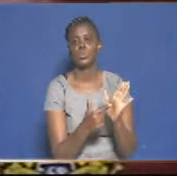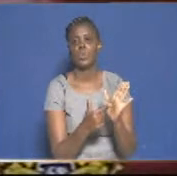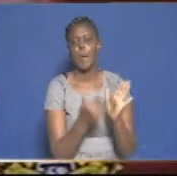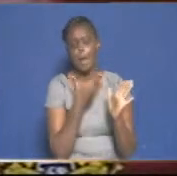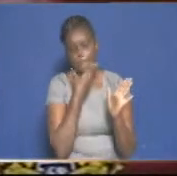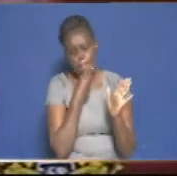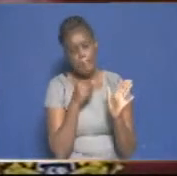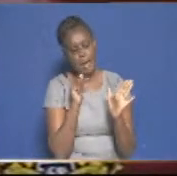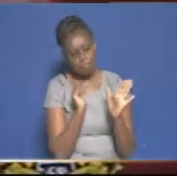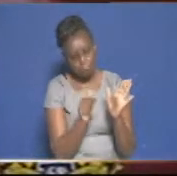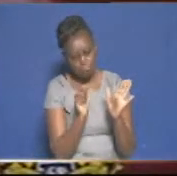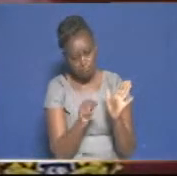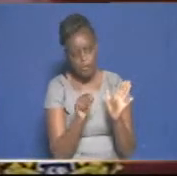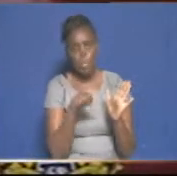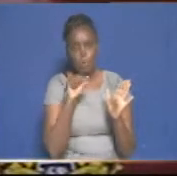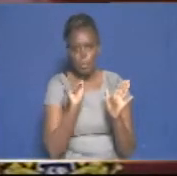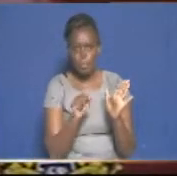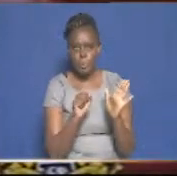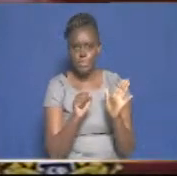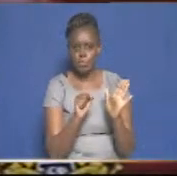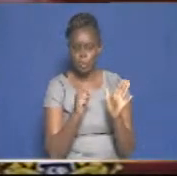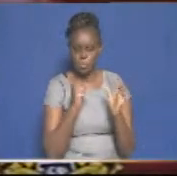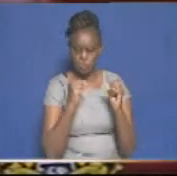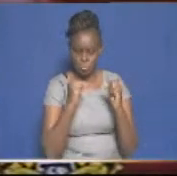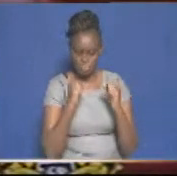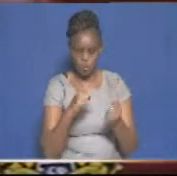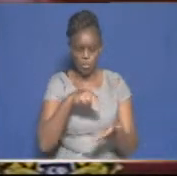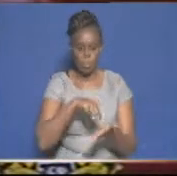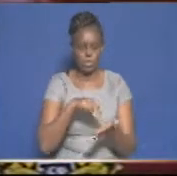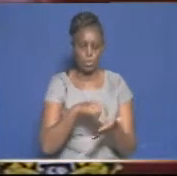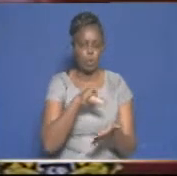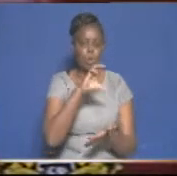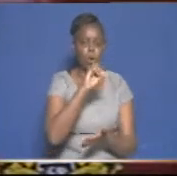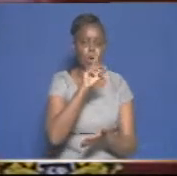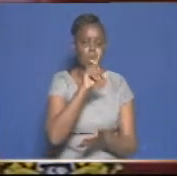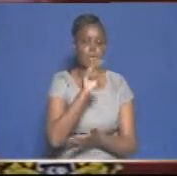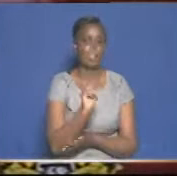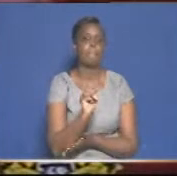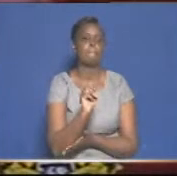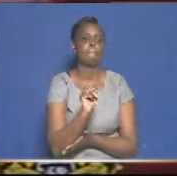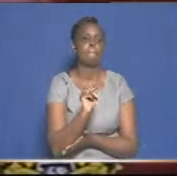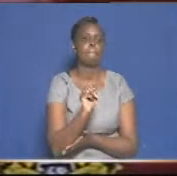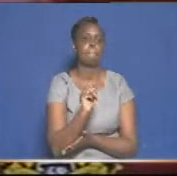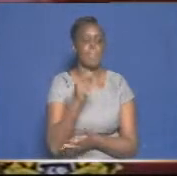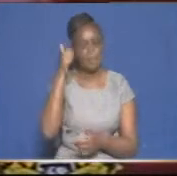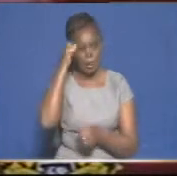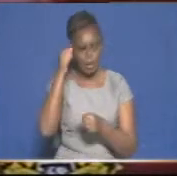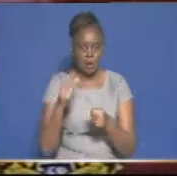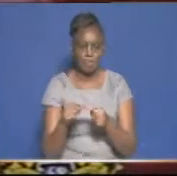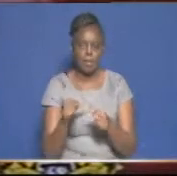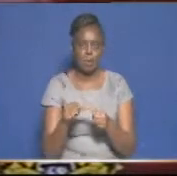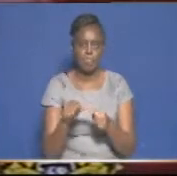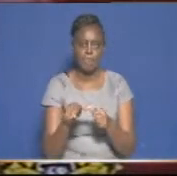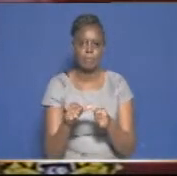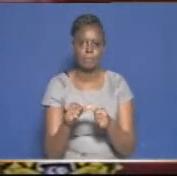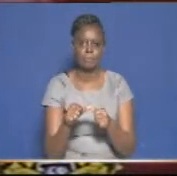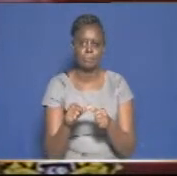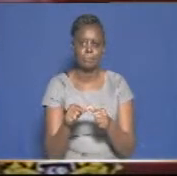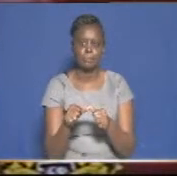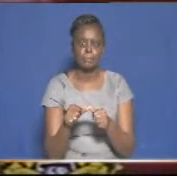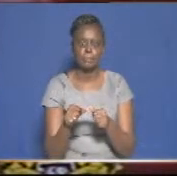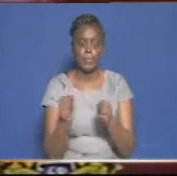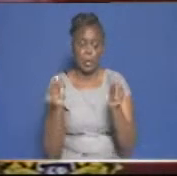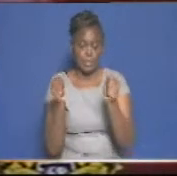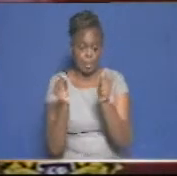who could stand up to, you know, the ODM party and its leadership. And I remember in the